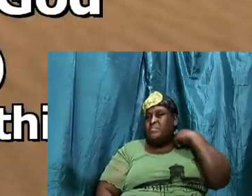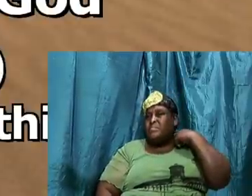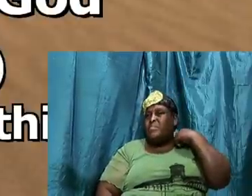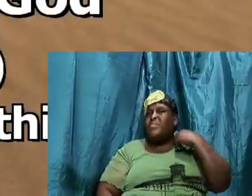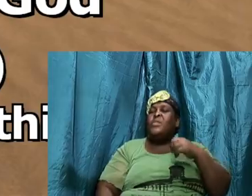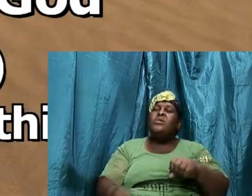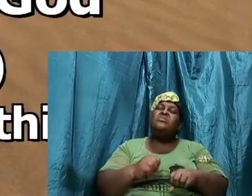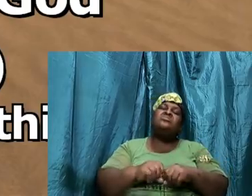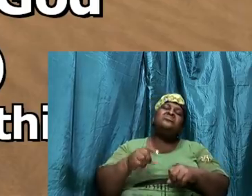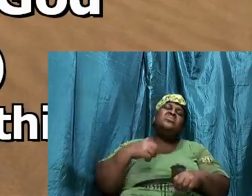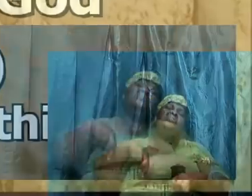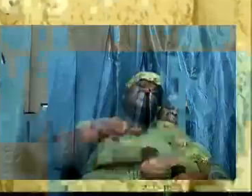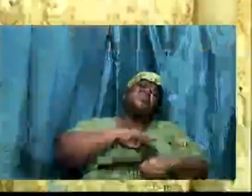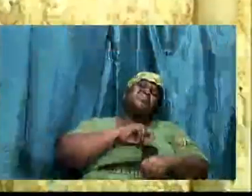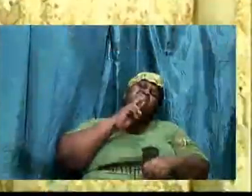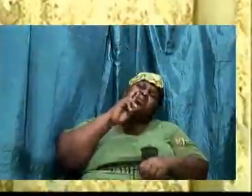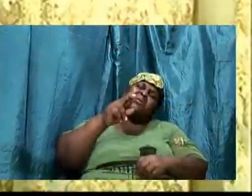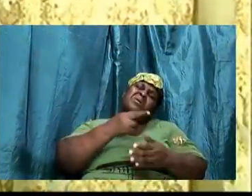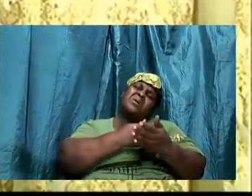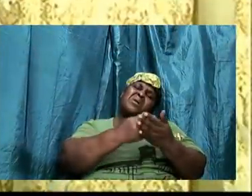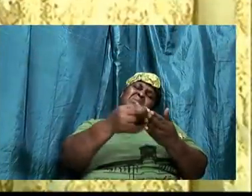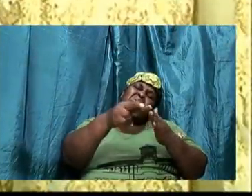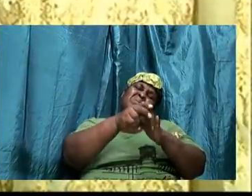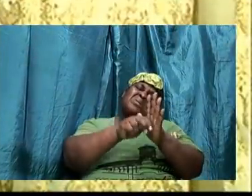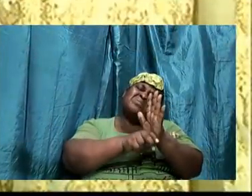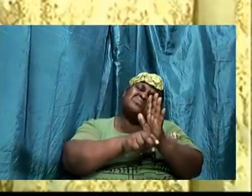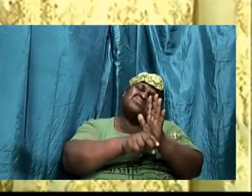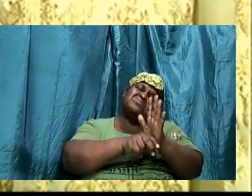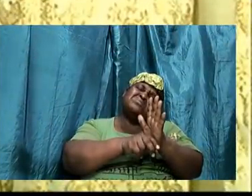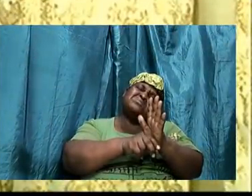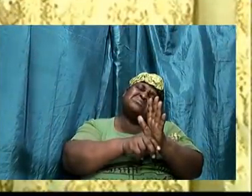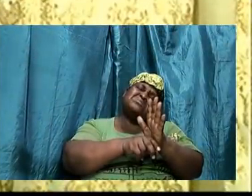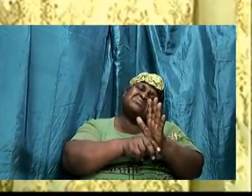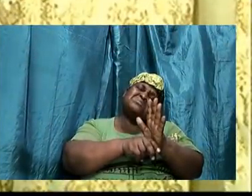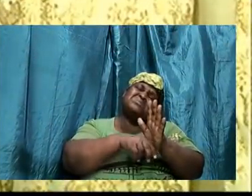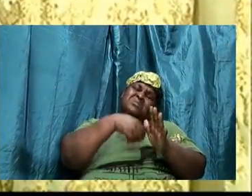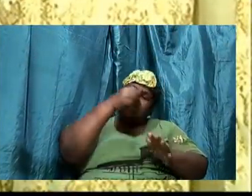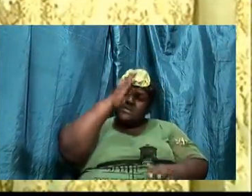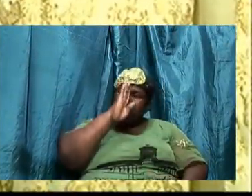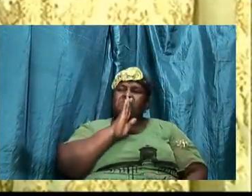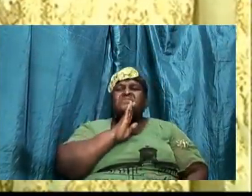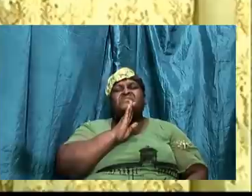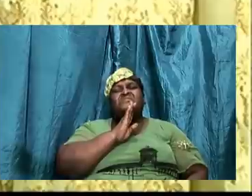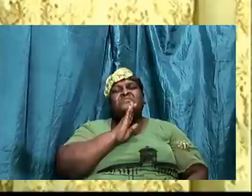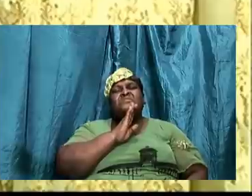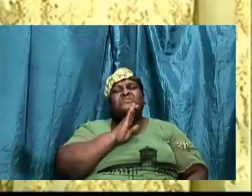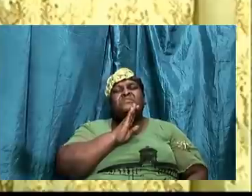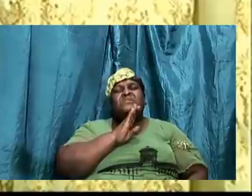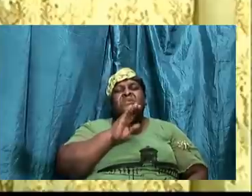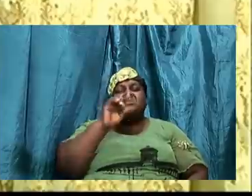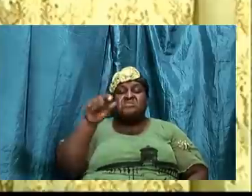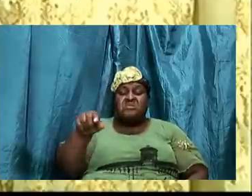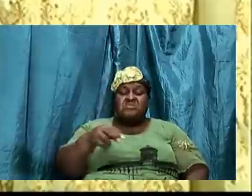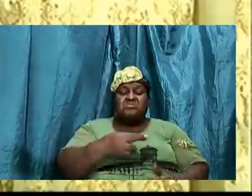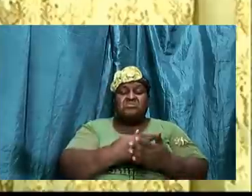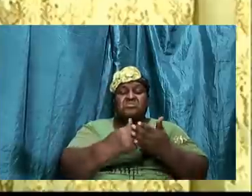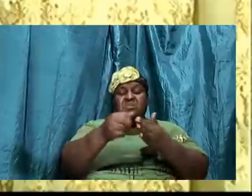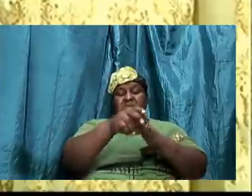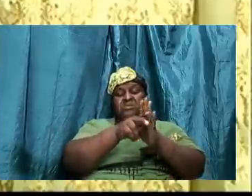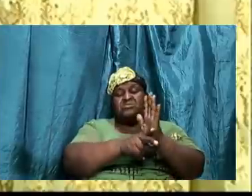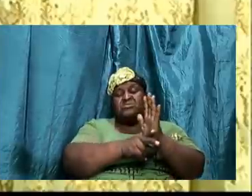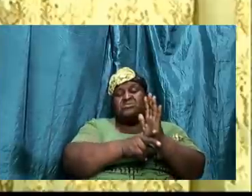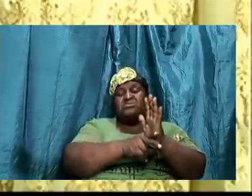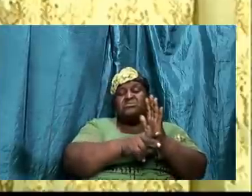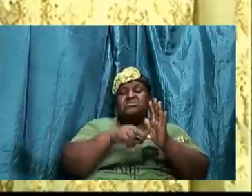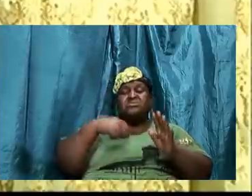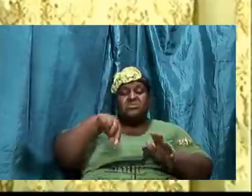So we are the righteousness. We are the righteousness of God. And this righteousness that we have is